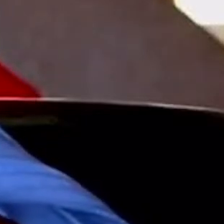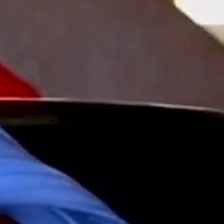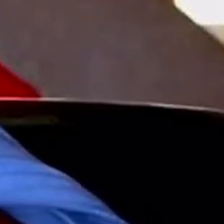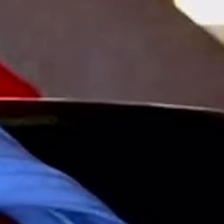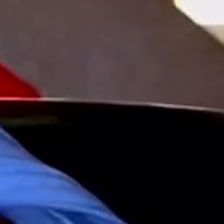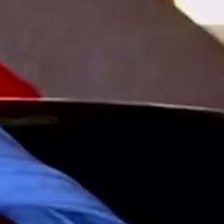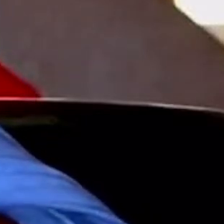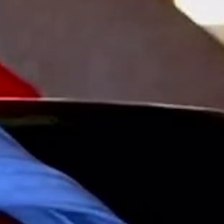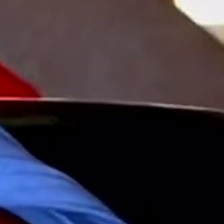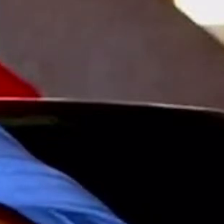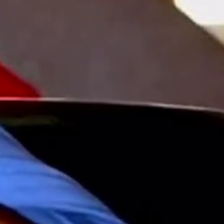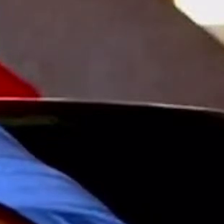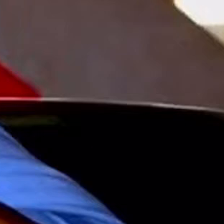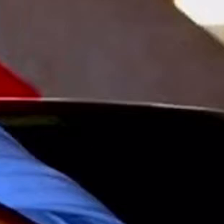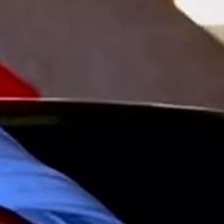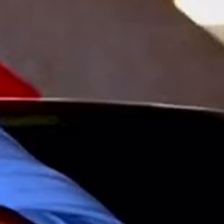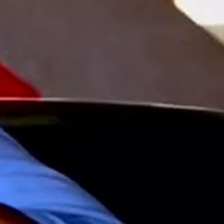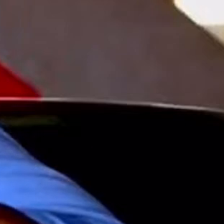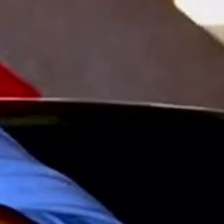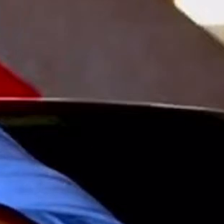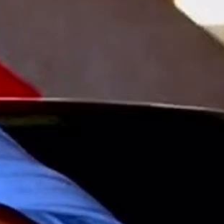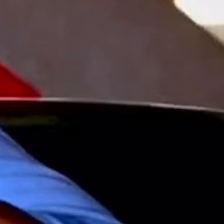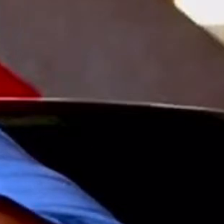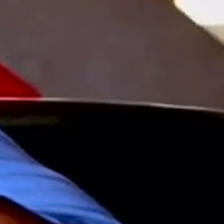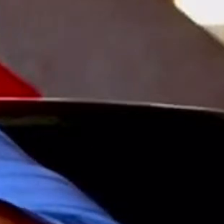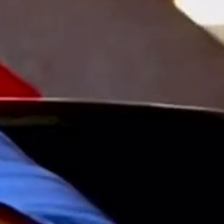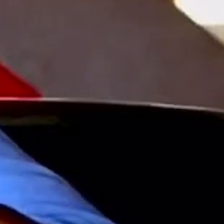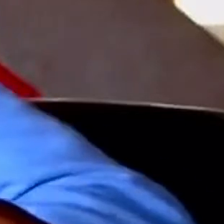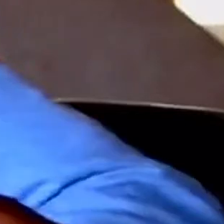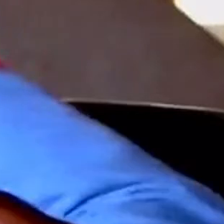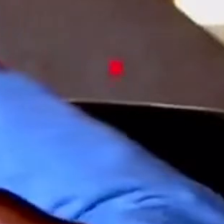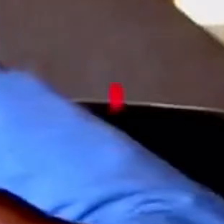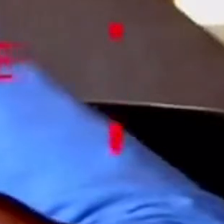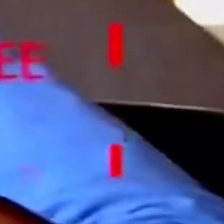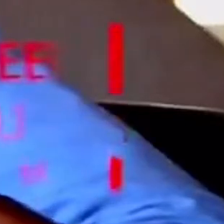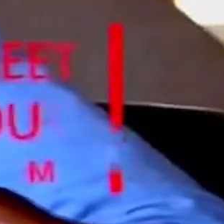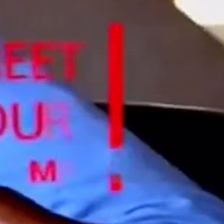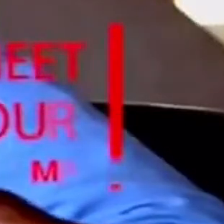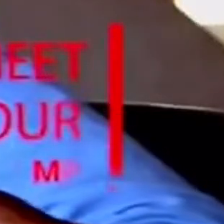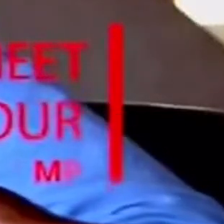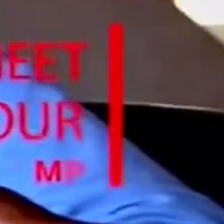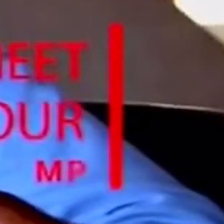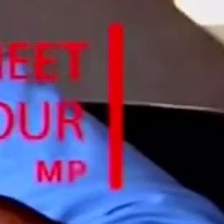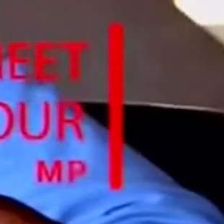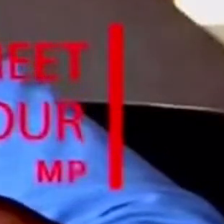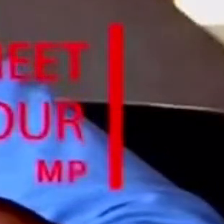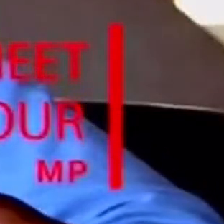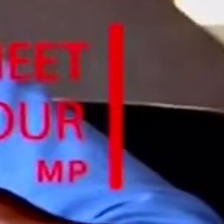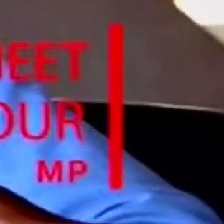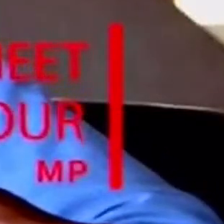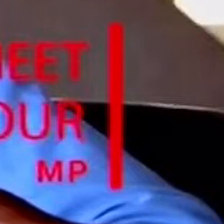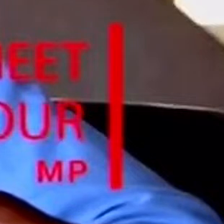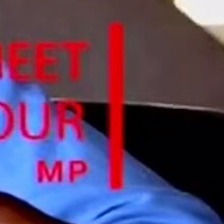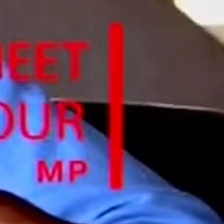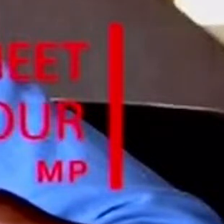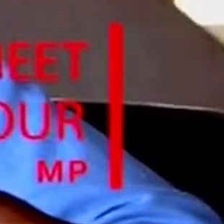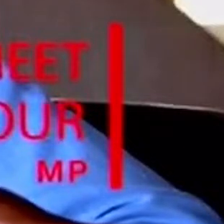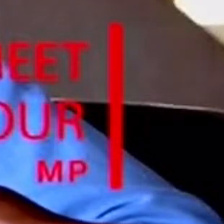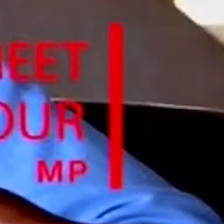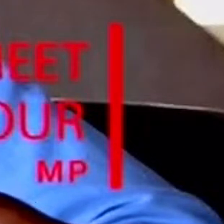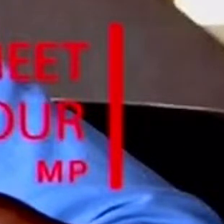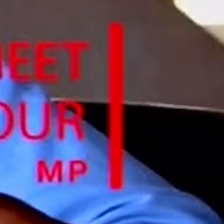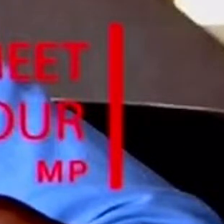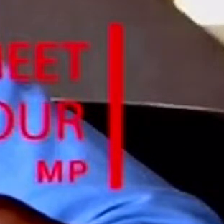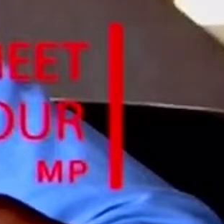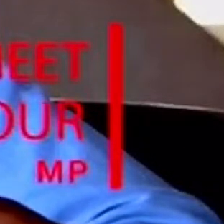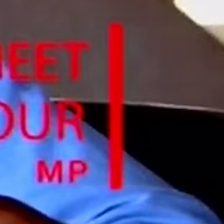there is water everywhere. I'll give you an example. There is an area called Mwamfushi. That is where they